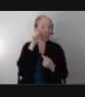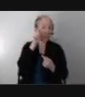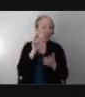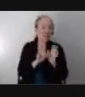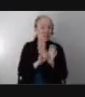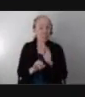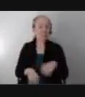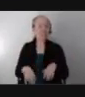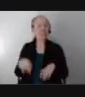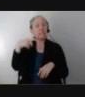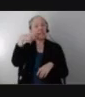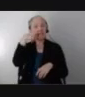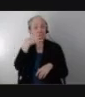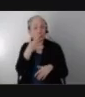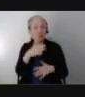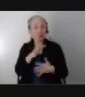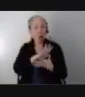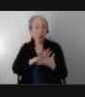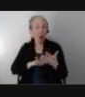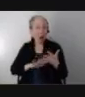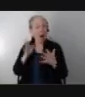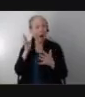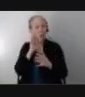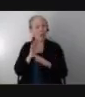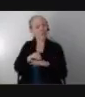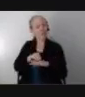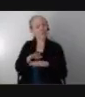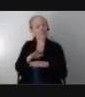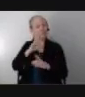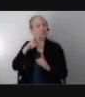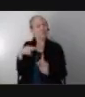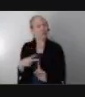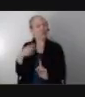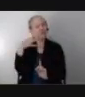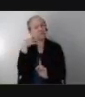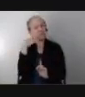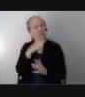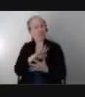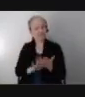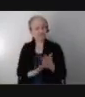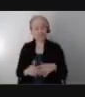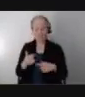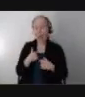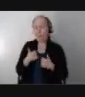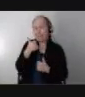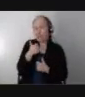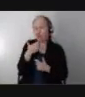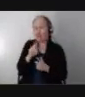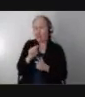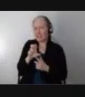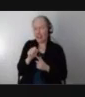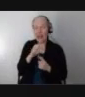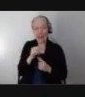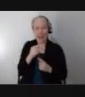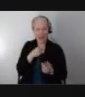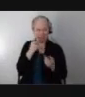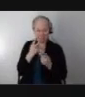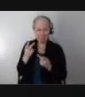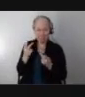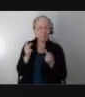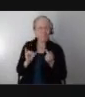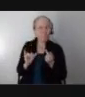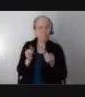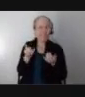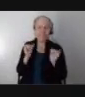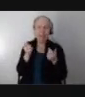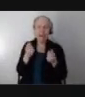skin. I've had the opportunity in my leadership roles at NASA to hear stories of continued discrimination from colleagues